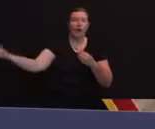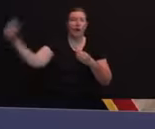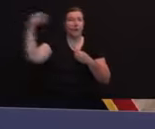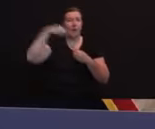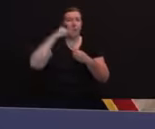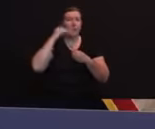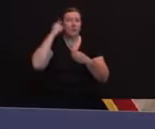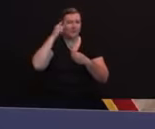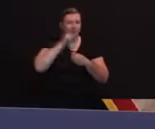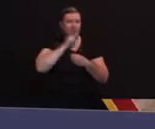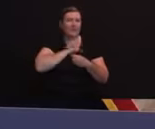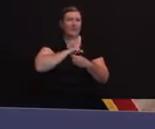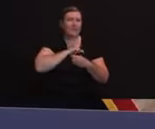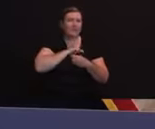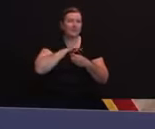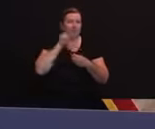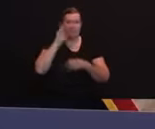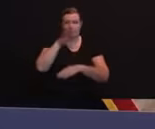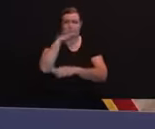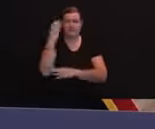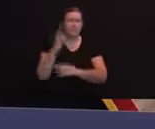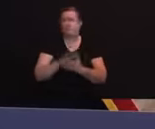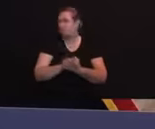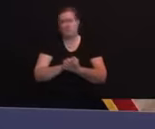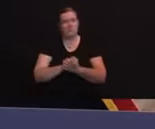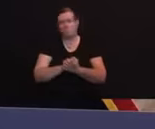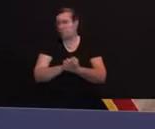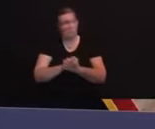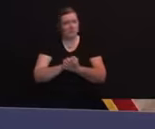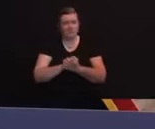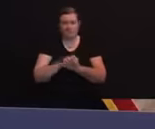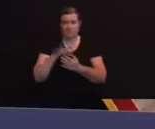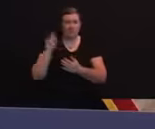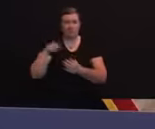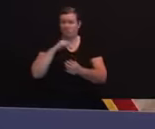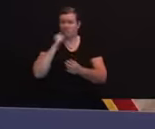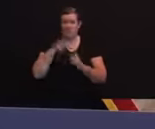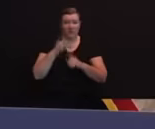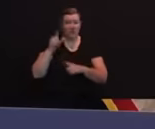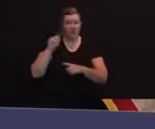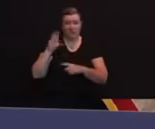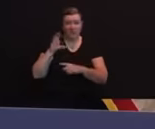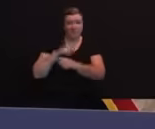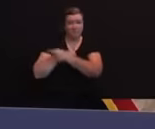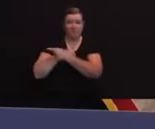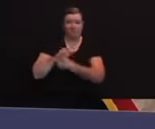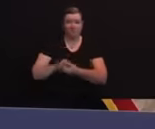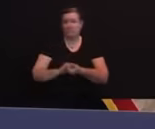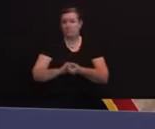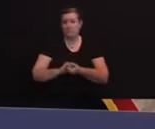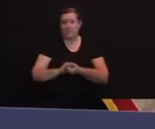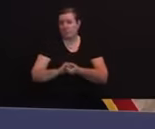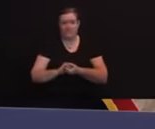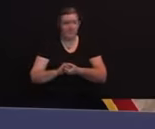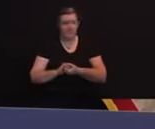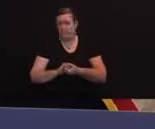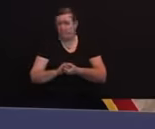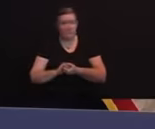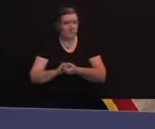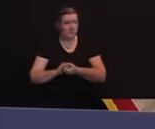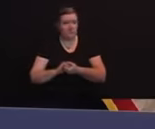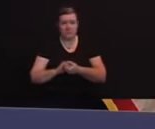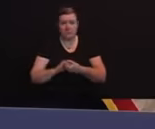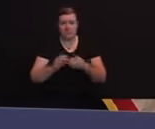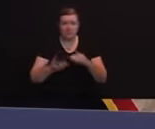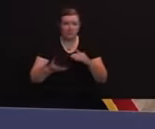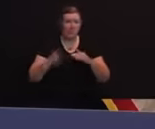facilities for holiday celebrations or gatherings. Individuals at increased risk of severe illness from